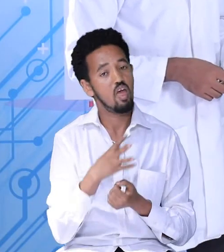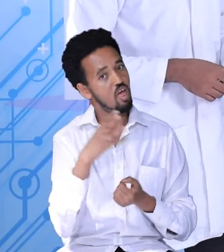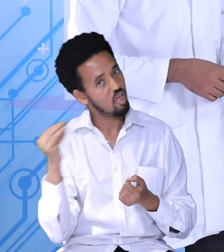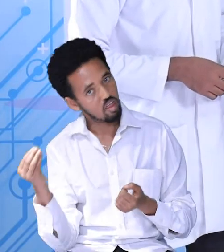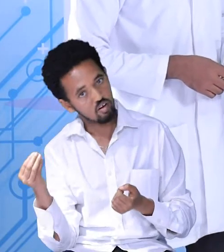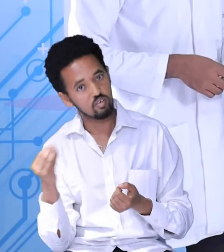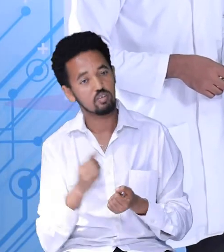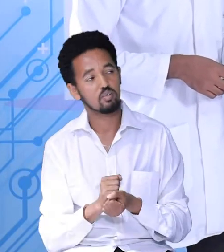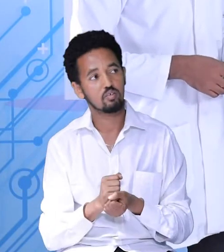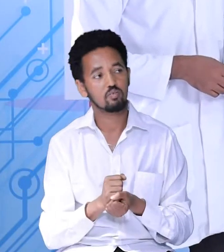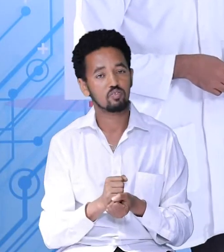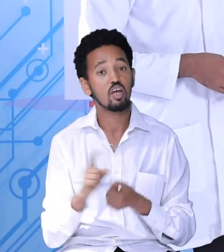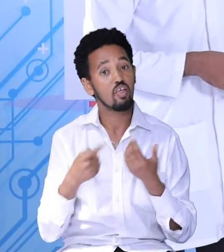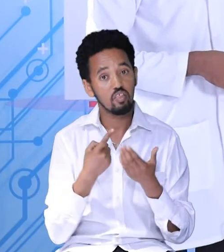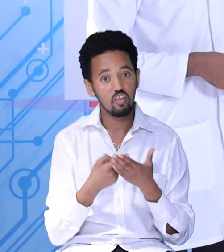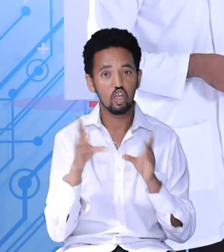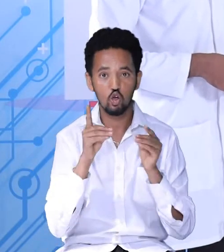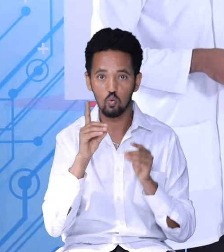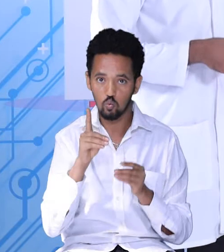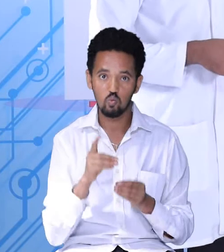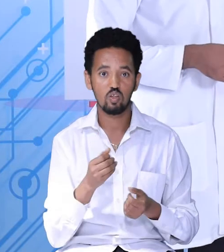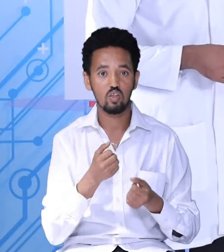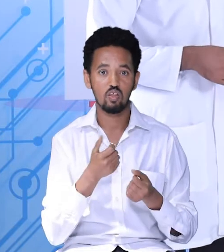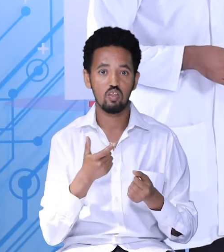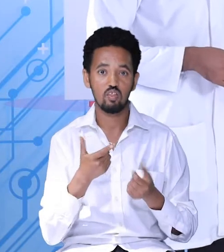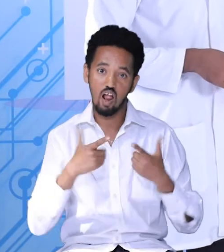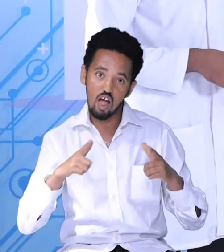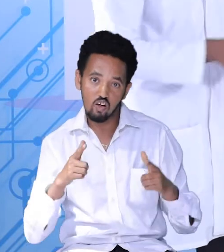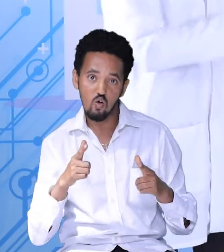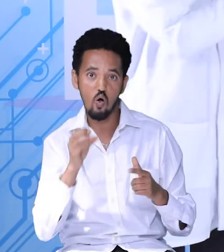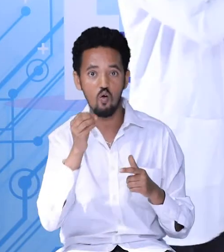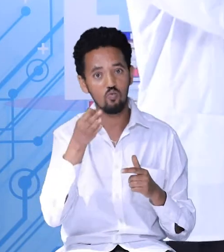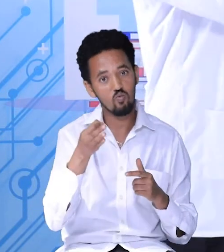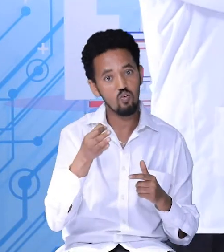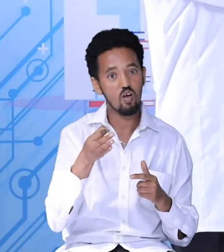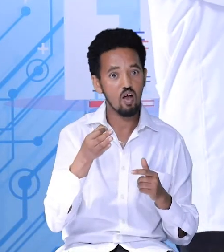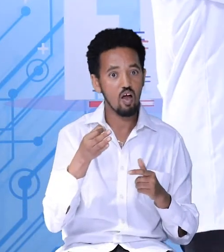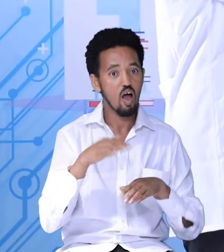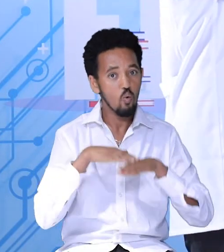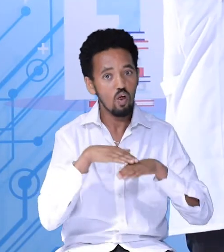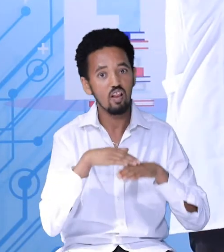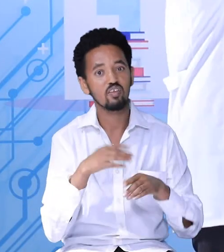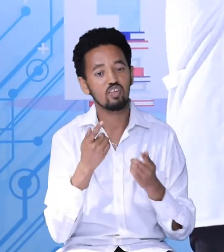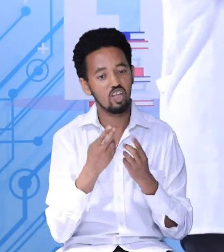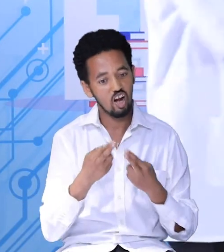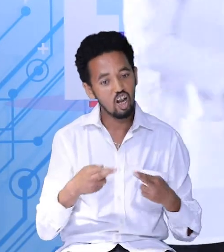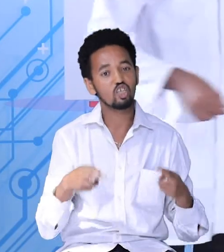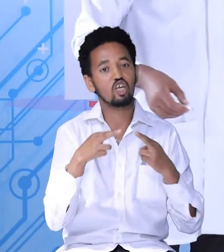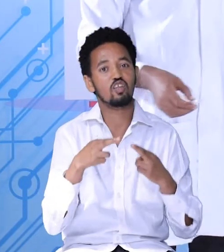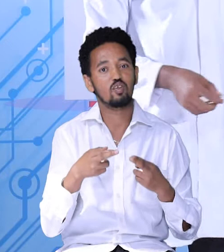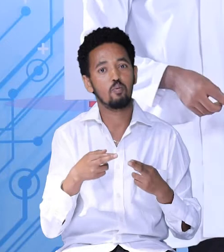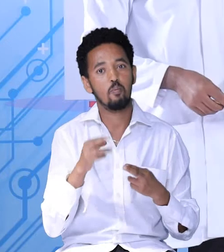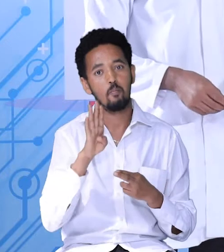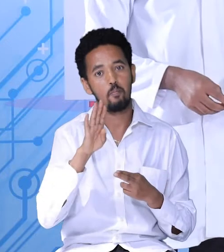And this is due to the lack of awareness and due to the religious